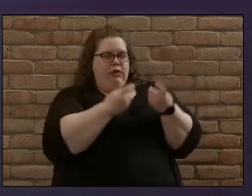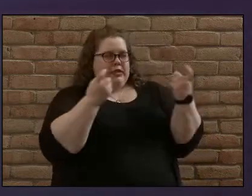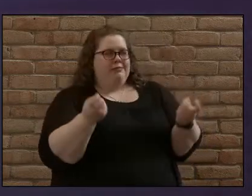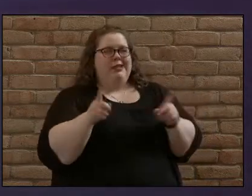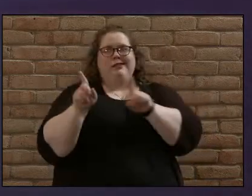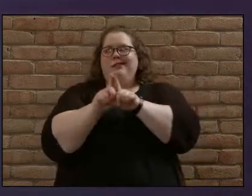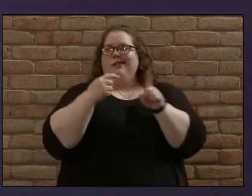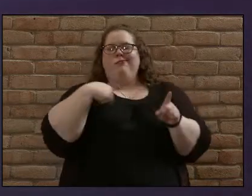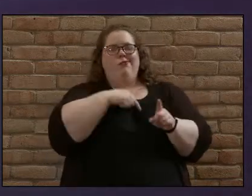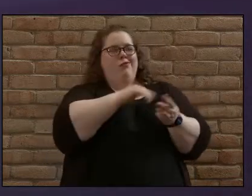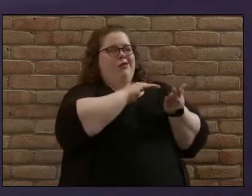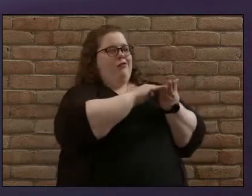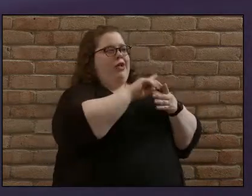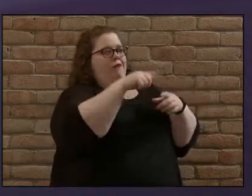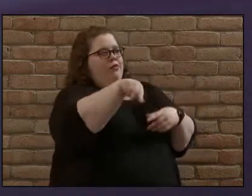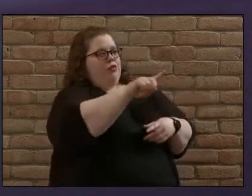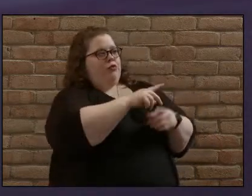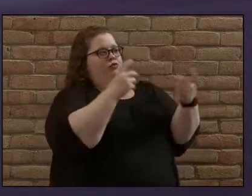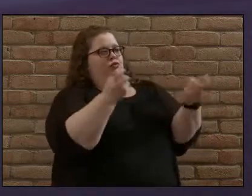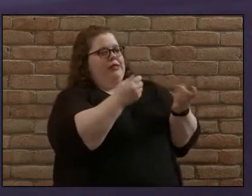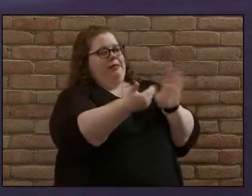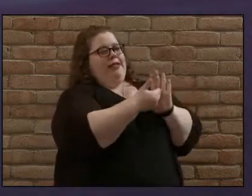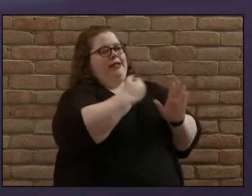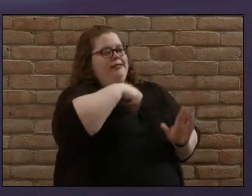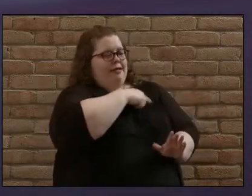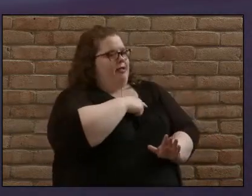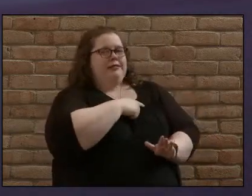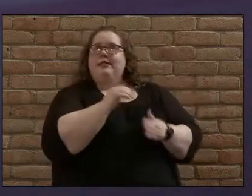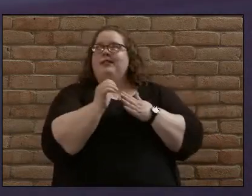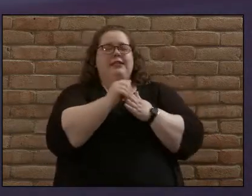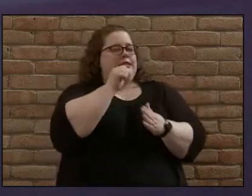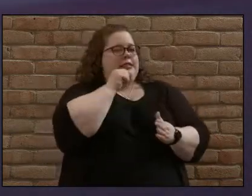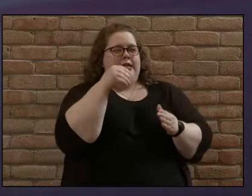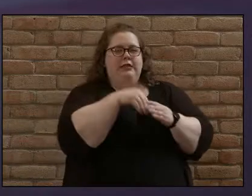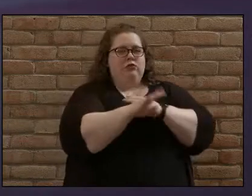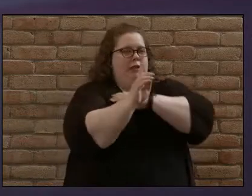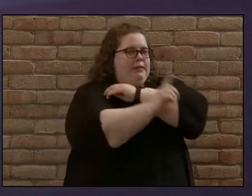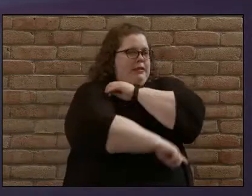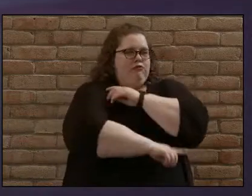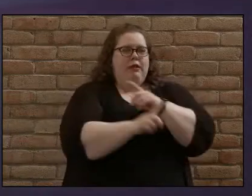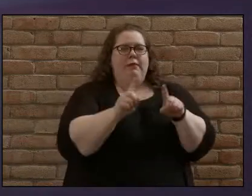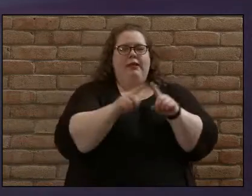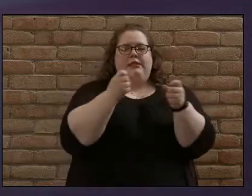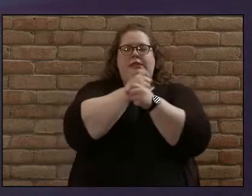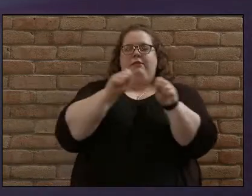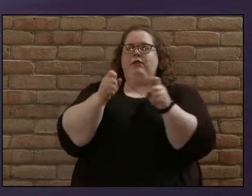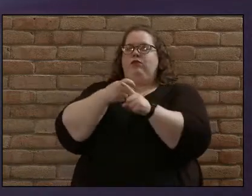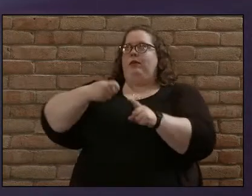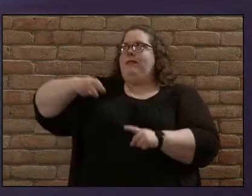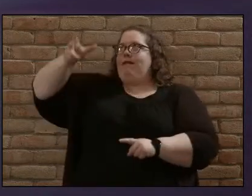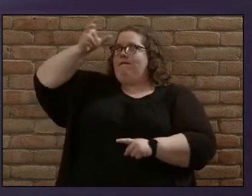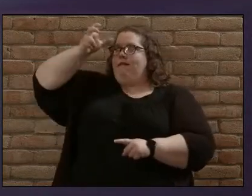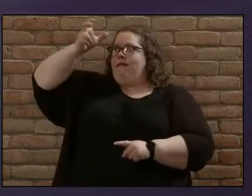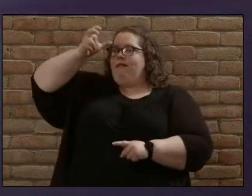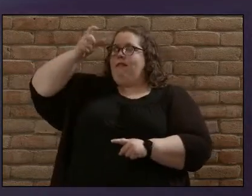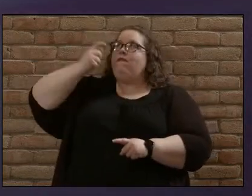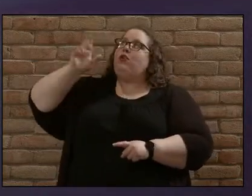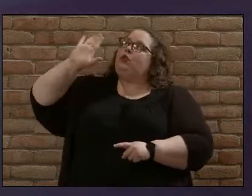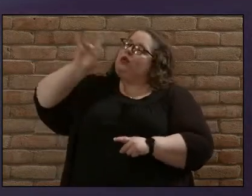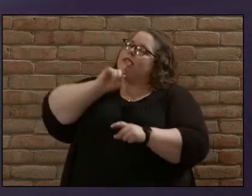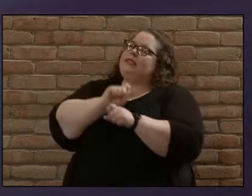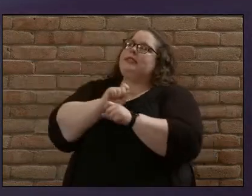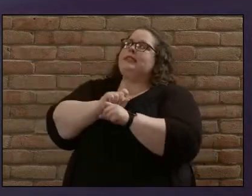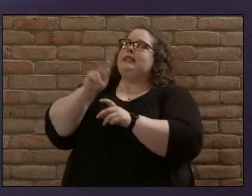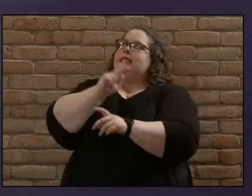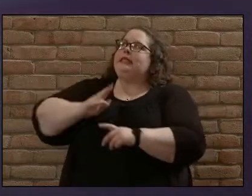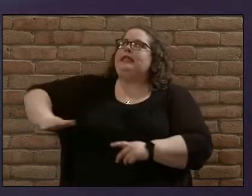forgive those who trespass against us. And lead us not into temptation, but deliver us from evil. For thine is the